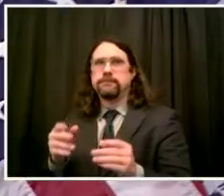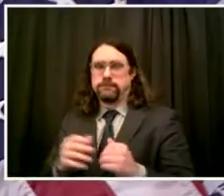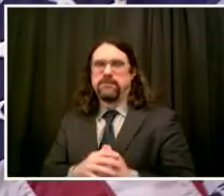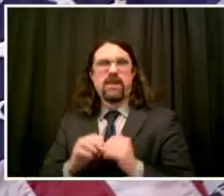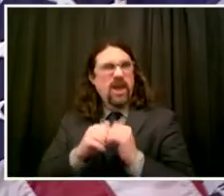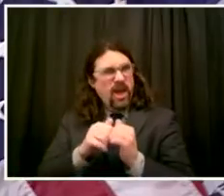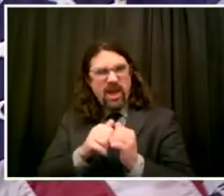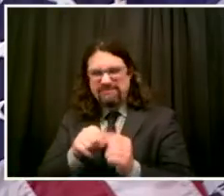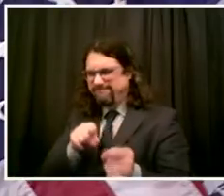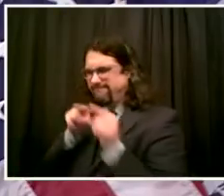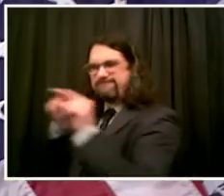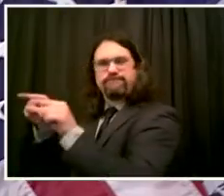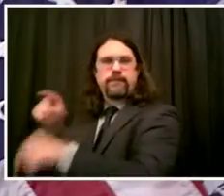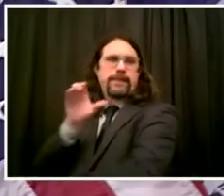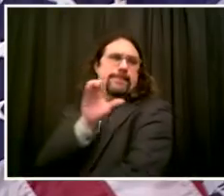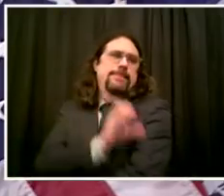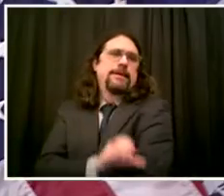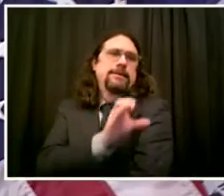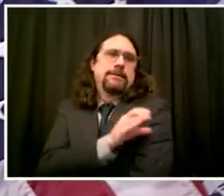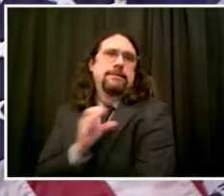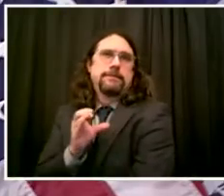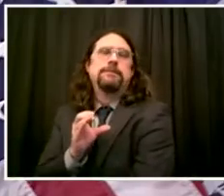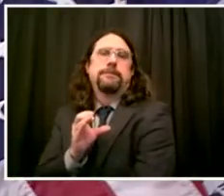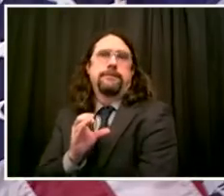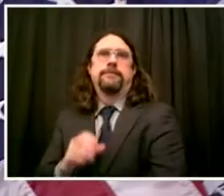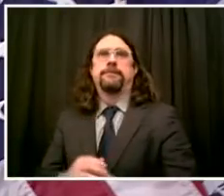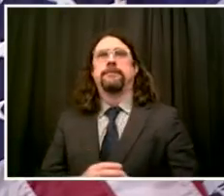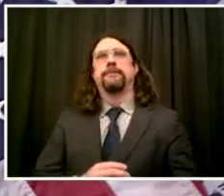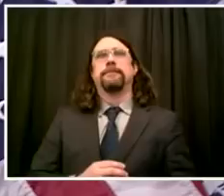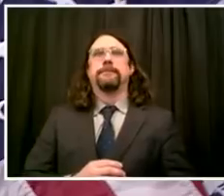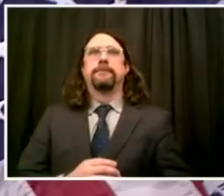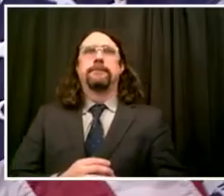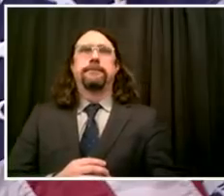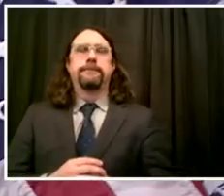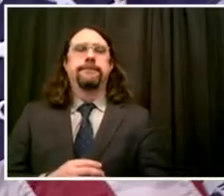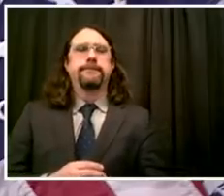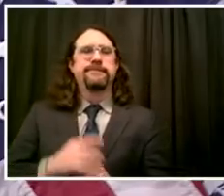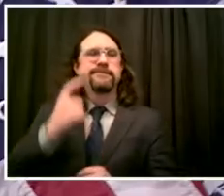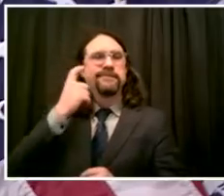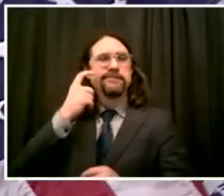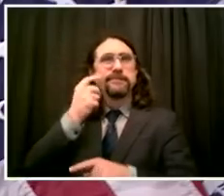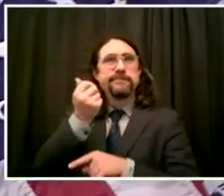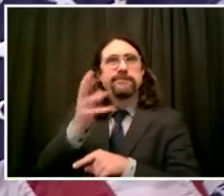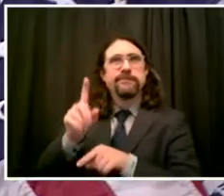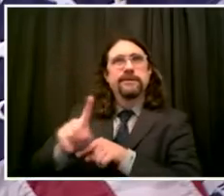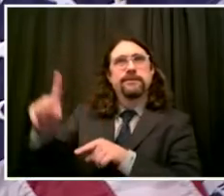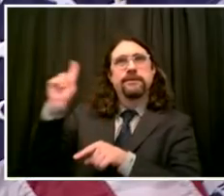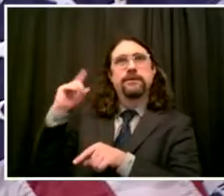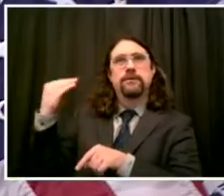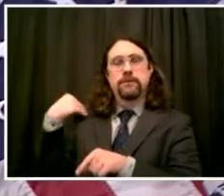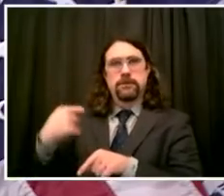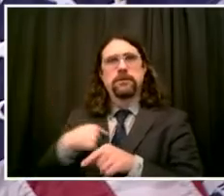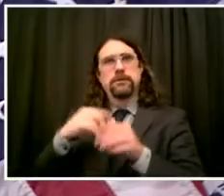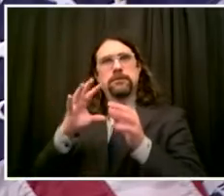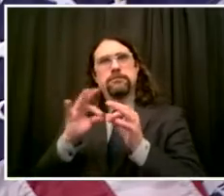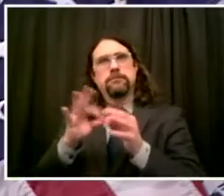weeks ago about a 4-point plan to address disparities right after